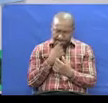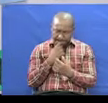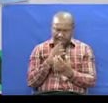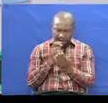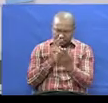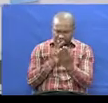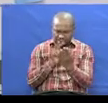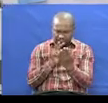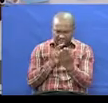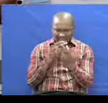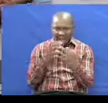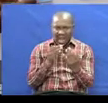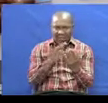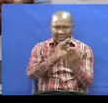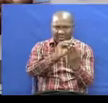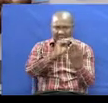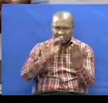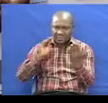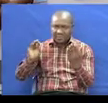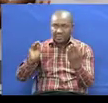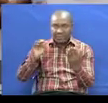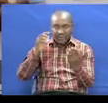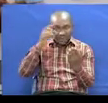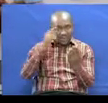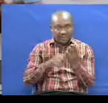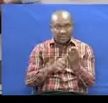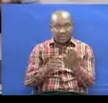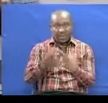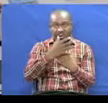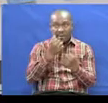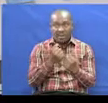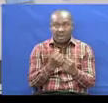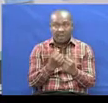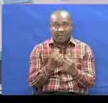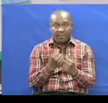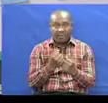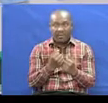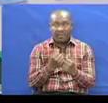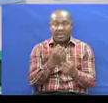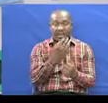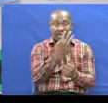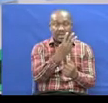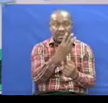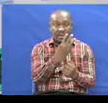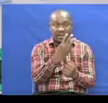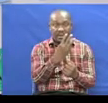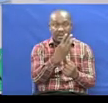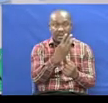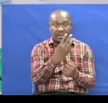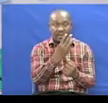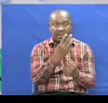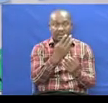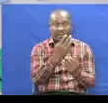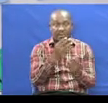remove this one. You have 30. In order this one to be 0, because it's addition,